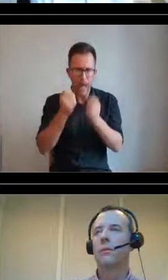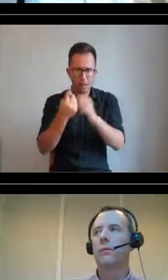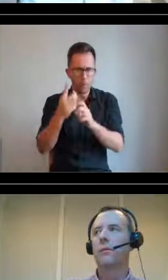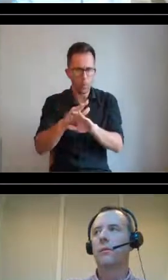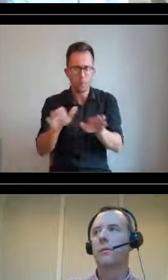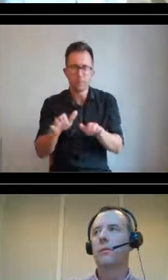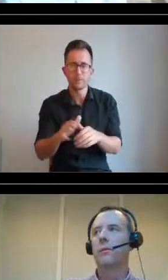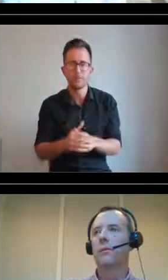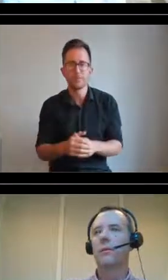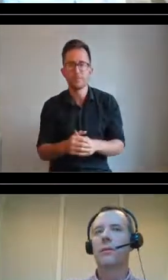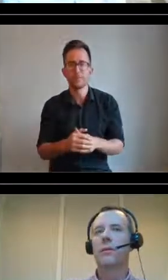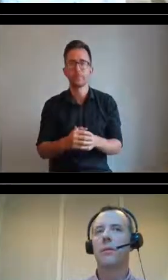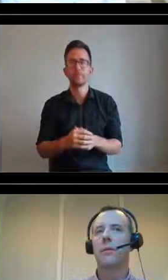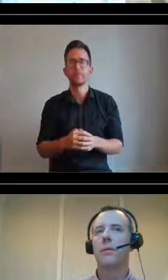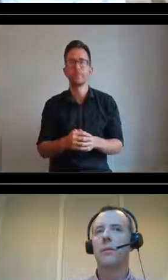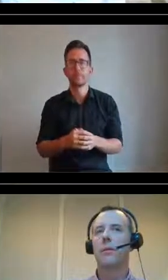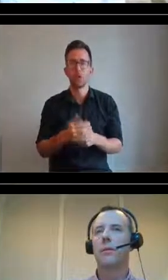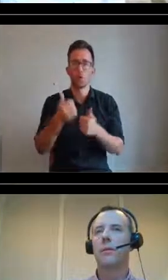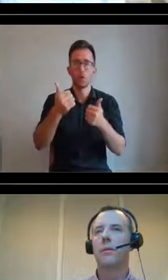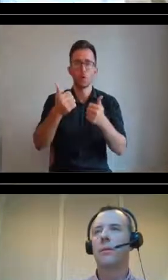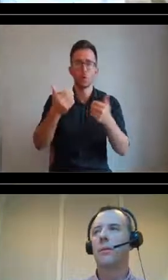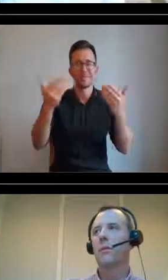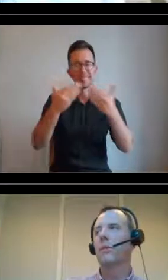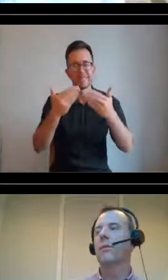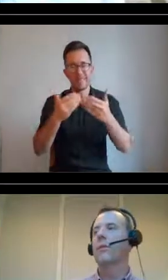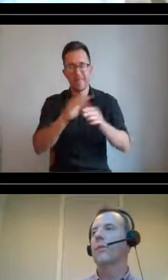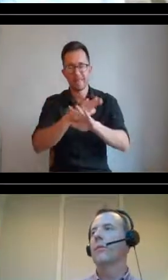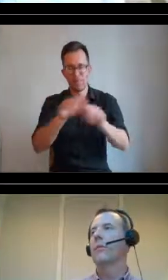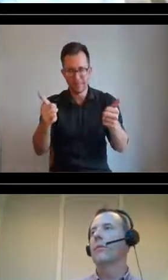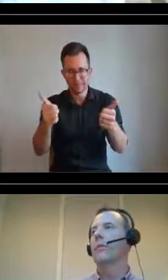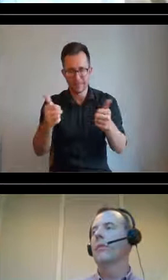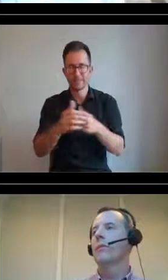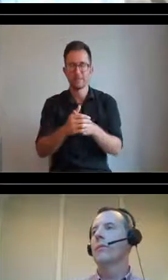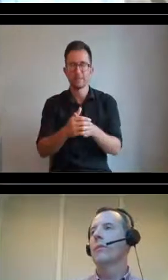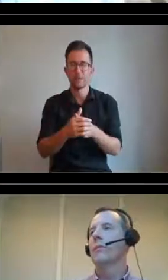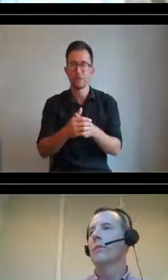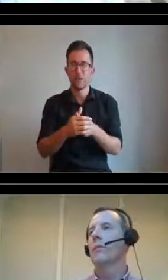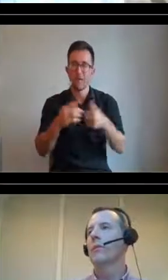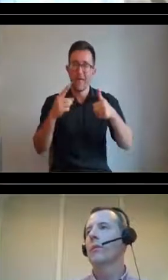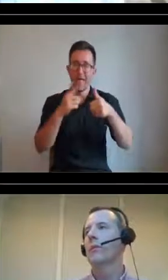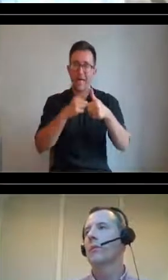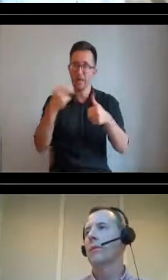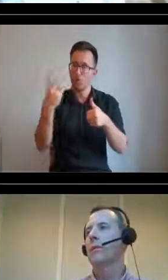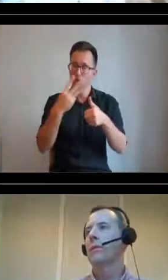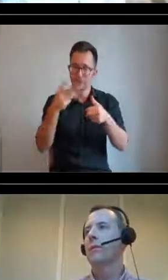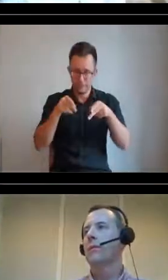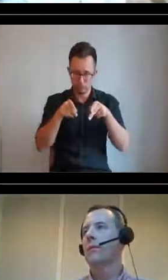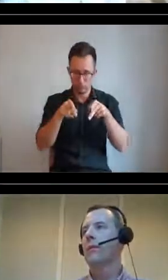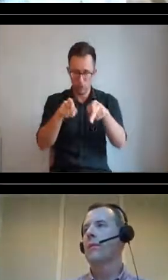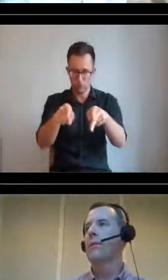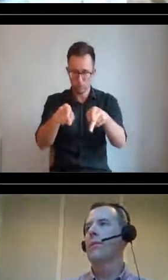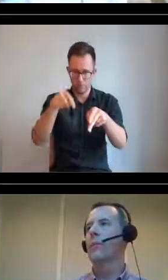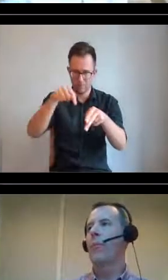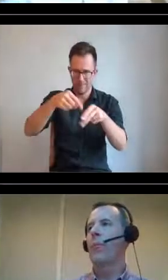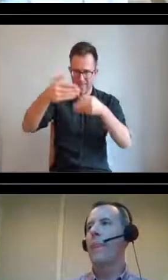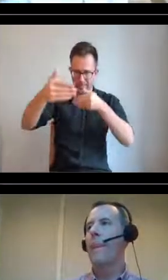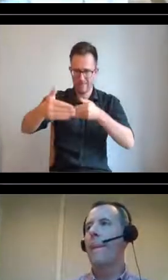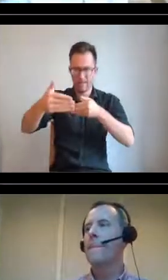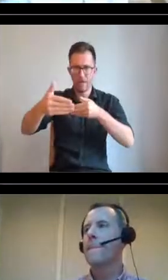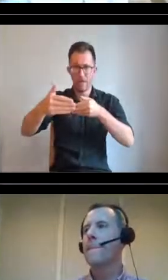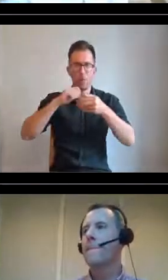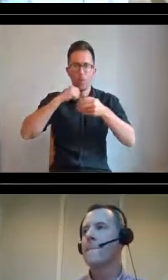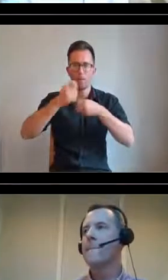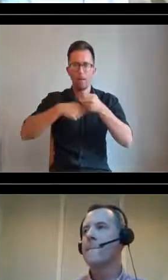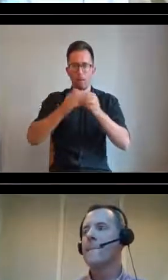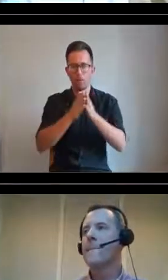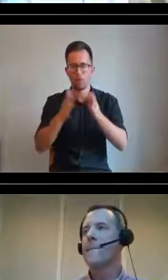Yes, of course. Good evening, everybody. With the A13, the section that's been widened is from Orsett